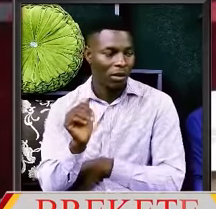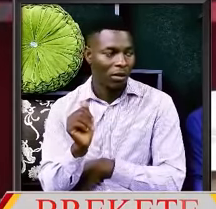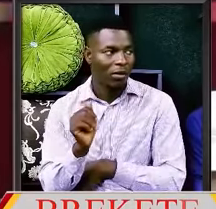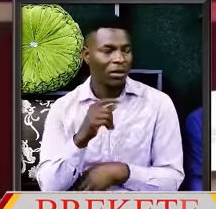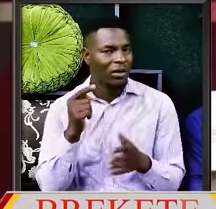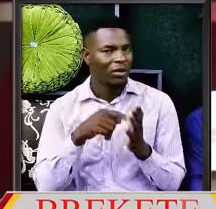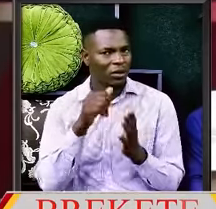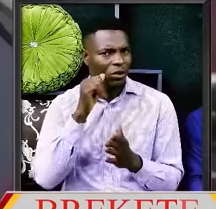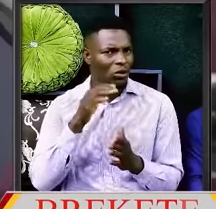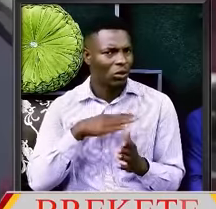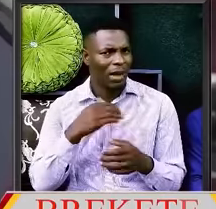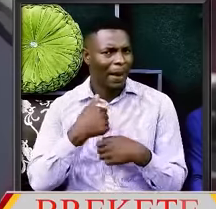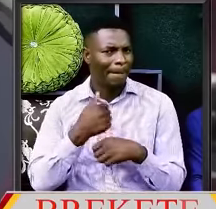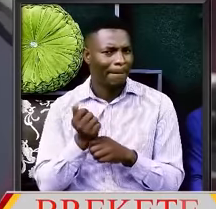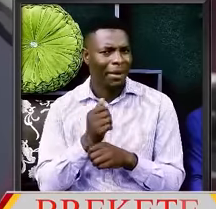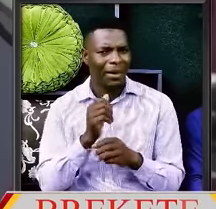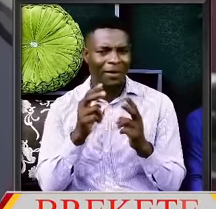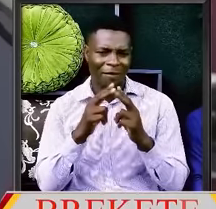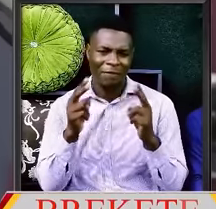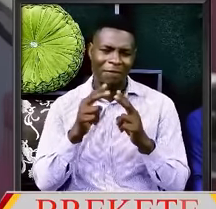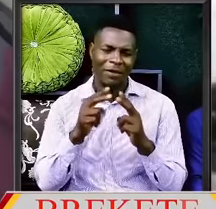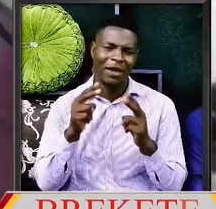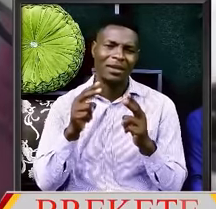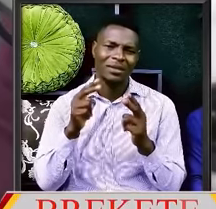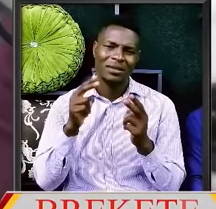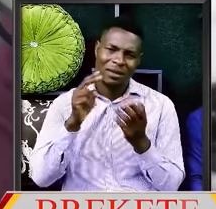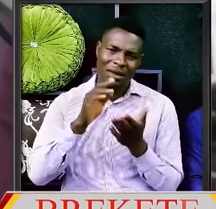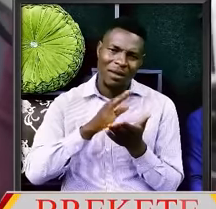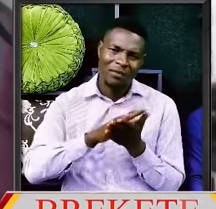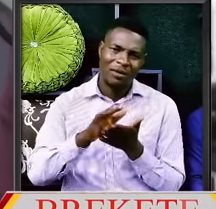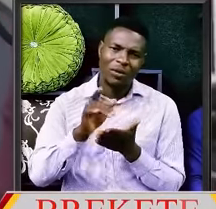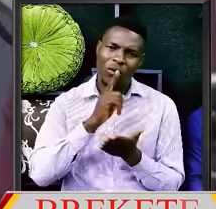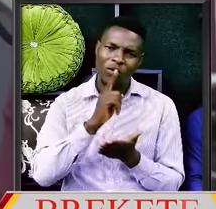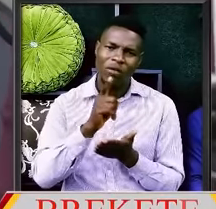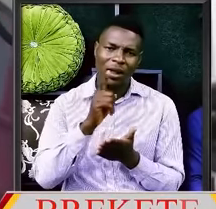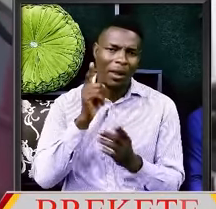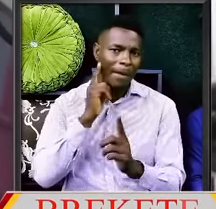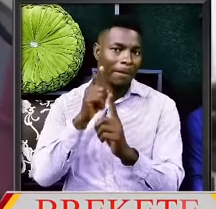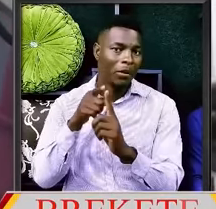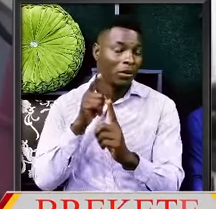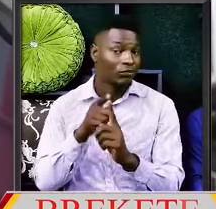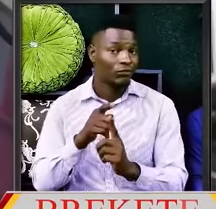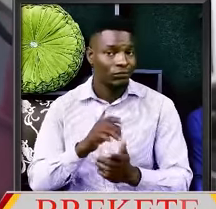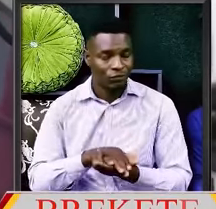This woman make very valid points. Hello, good morning.